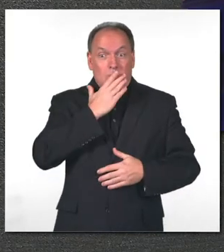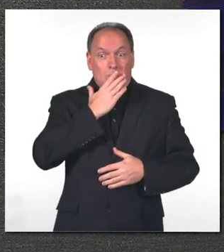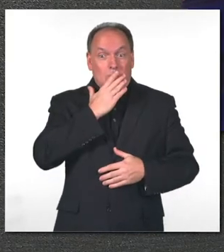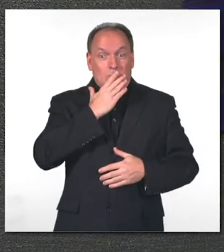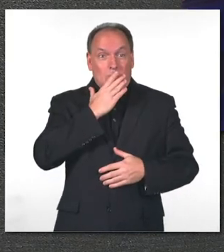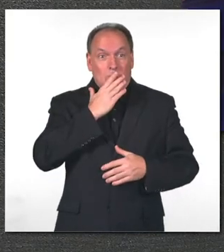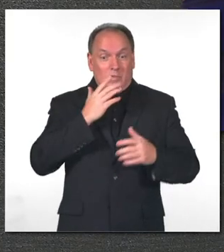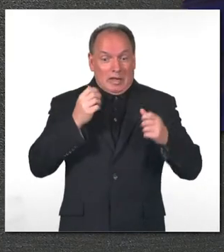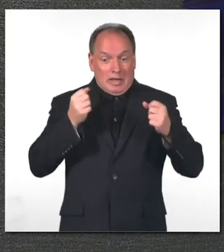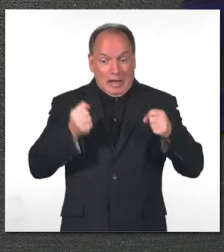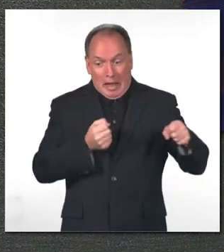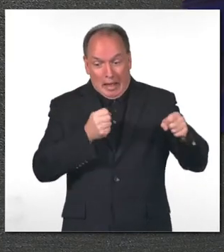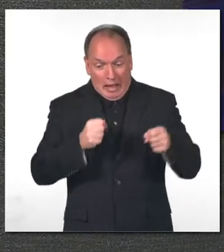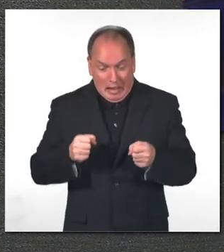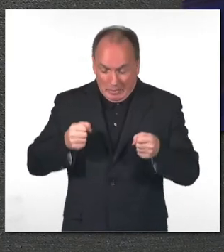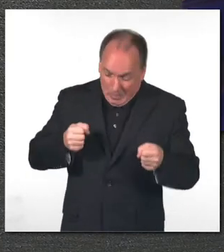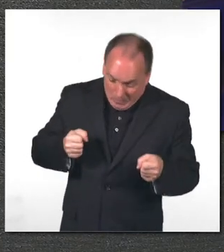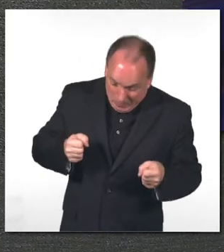Yikes!